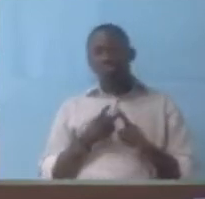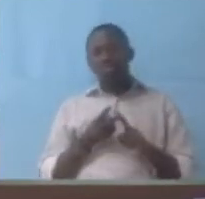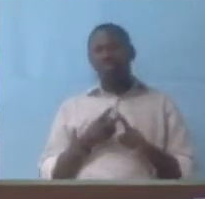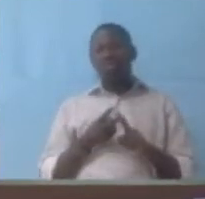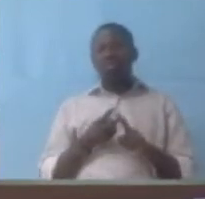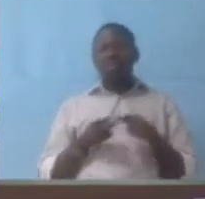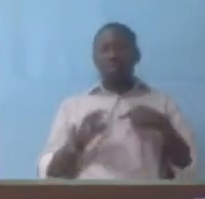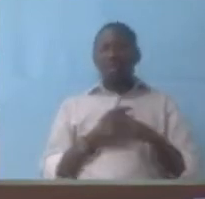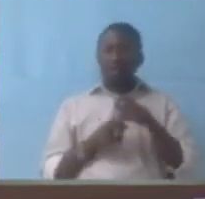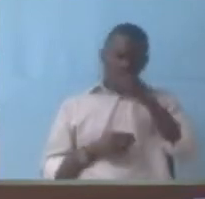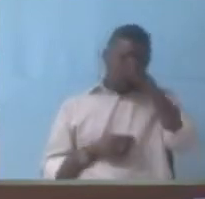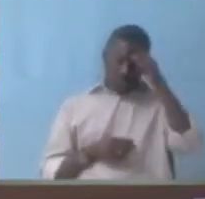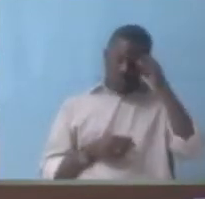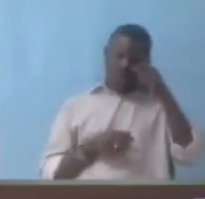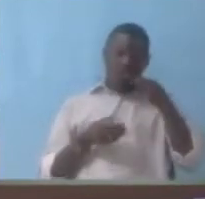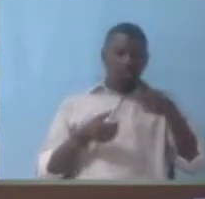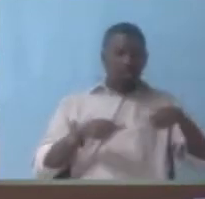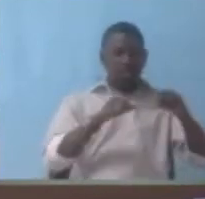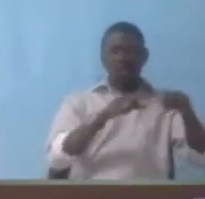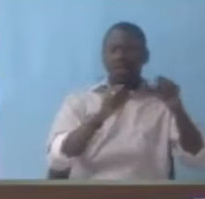In a framework, as I said.